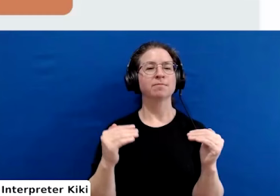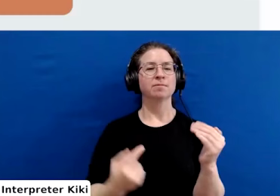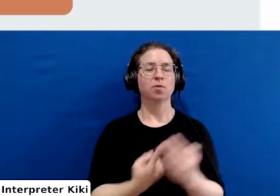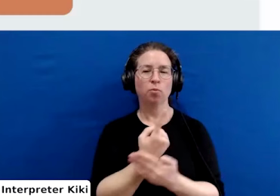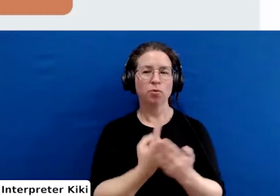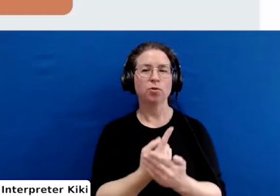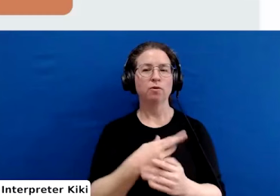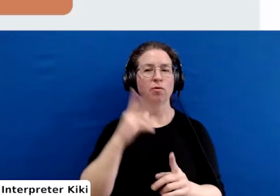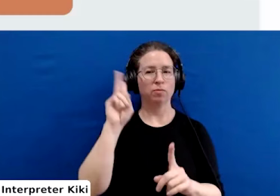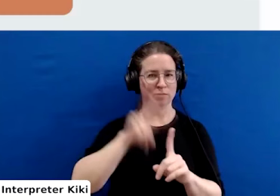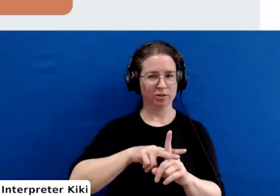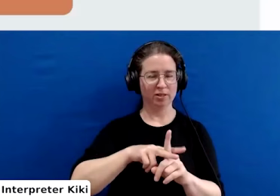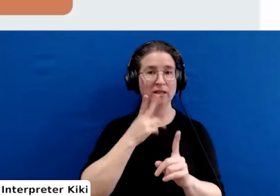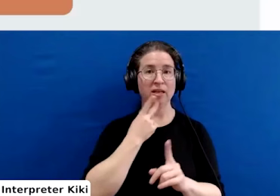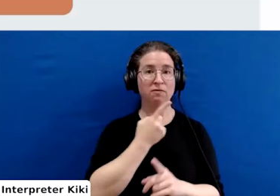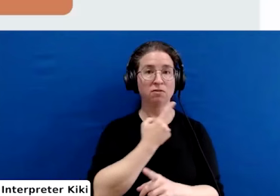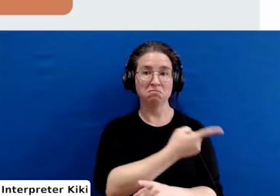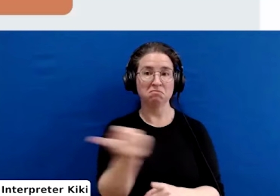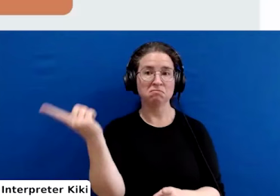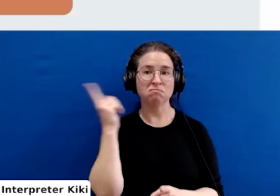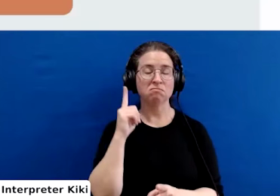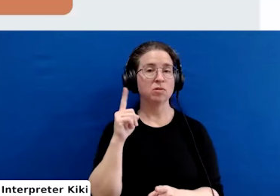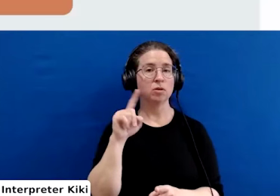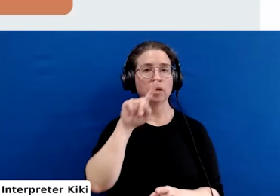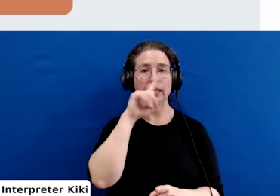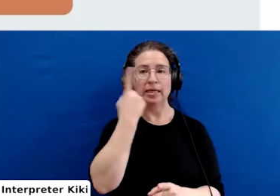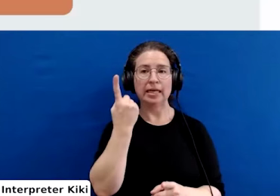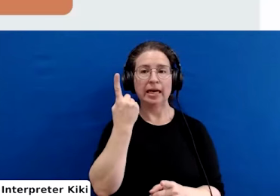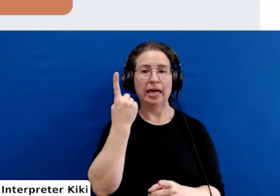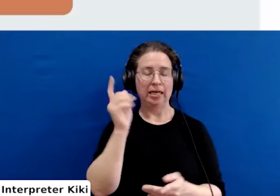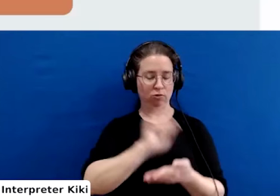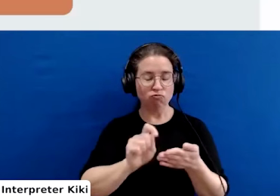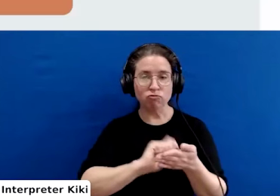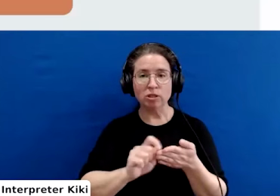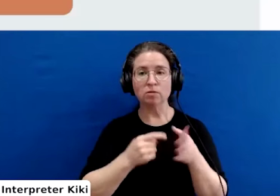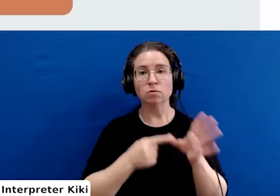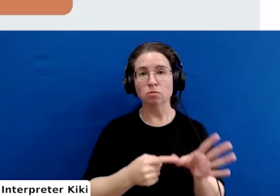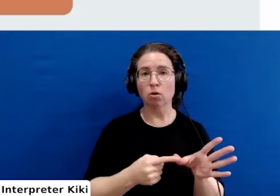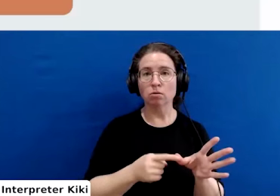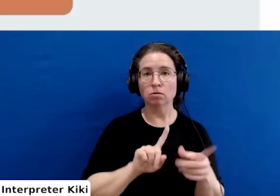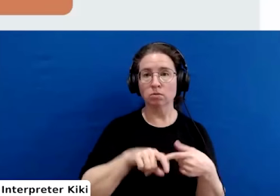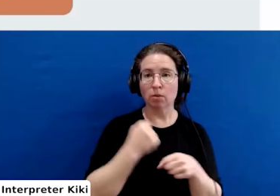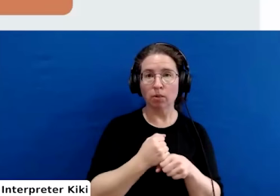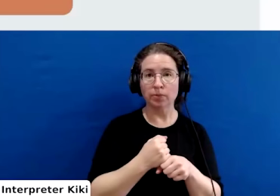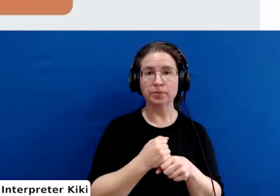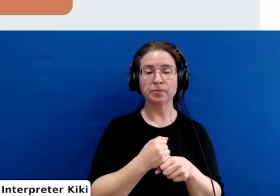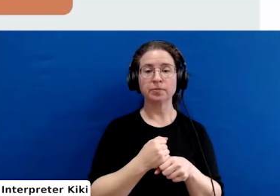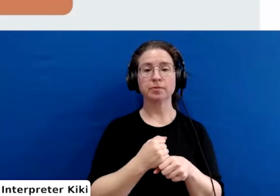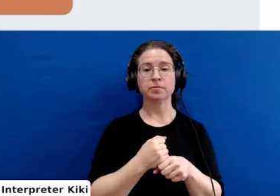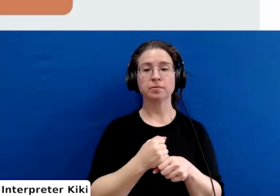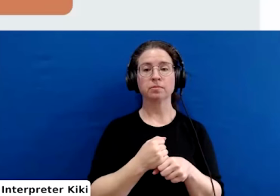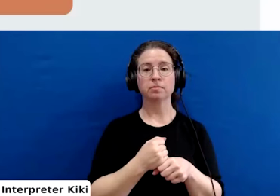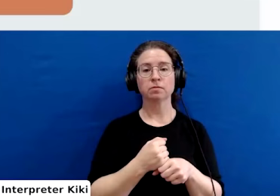applicants. If for any reason you may be unable to submit a written response to the questions in the application